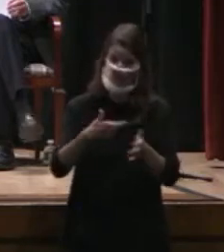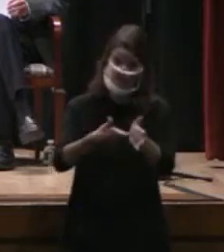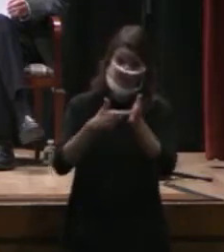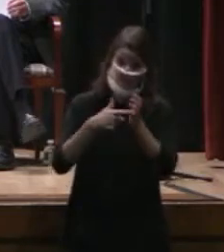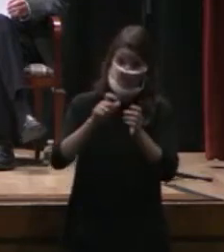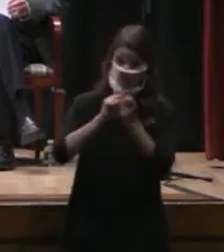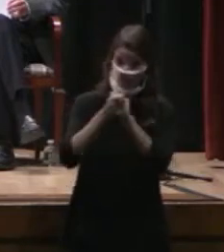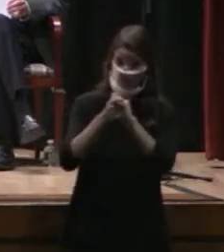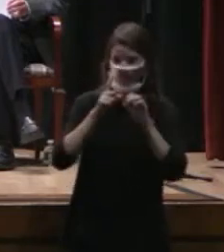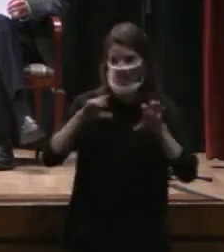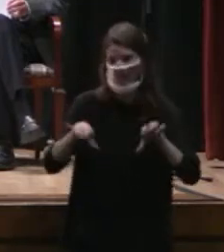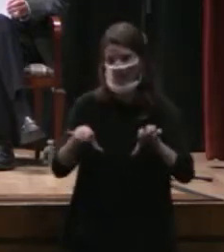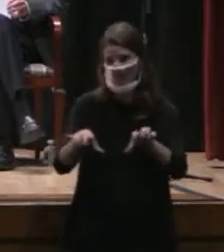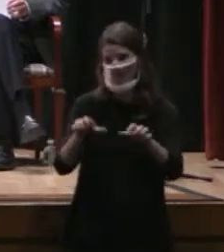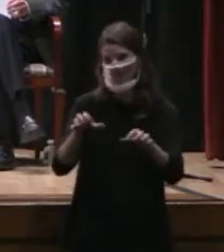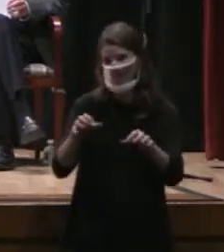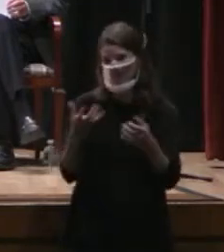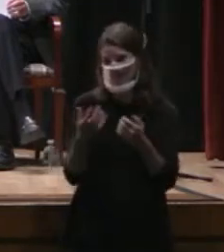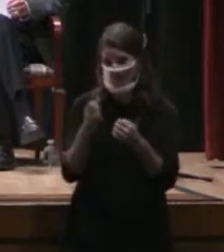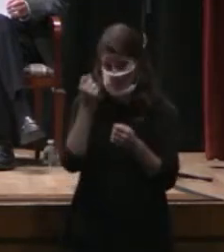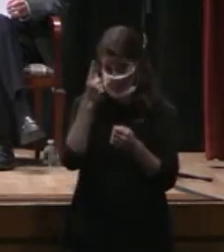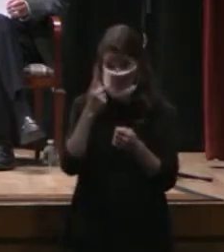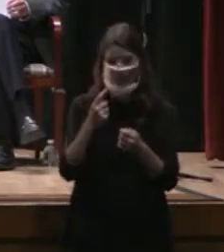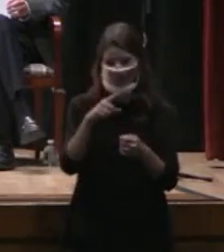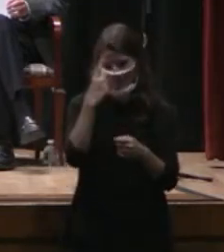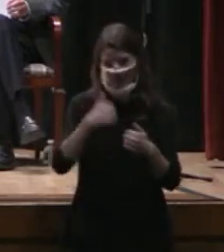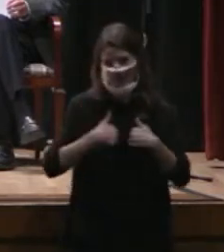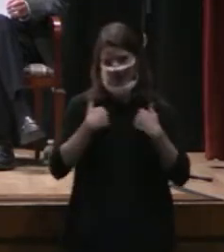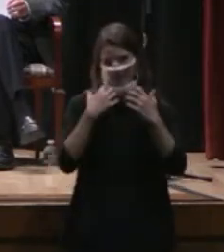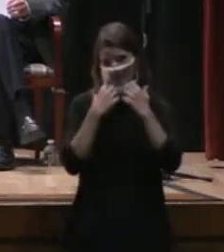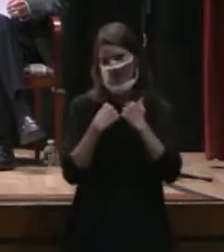take action, because Black lives matter.